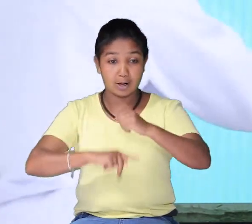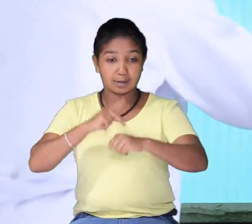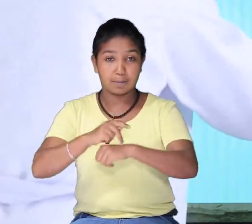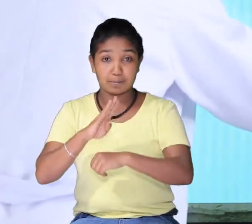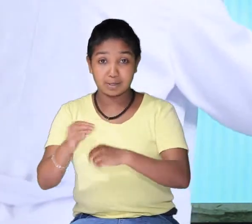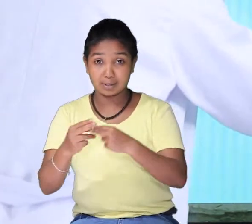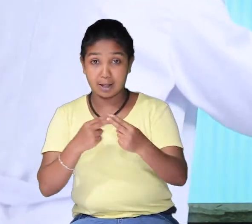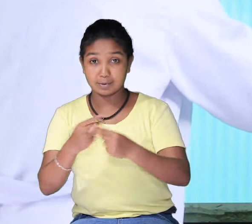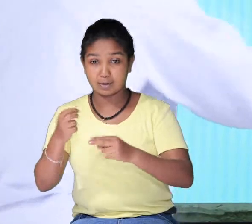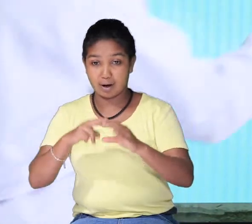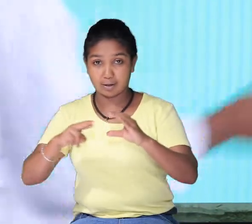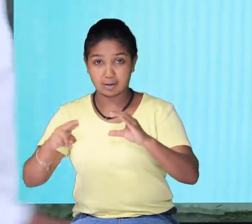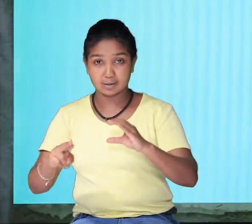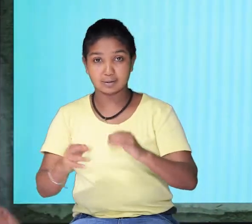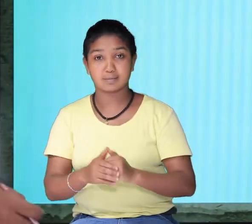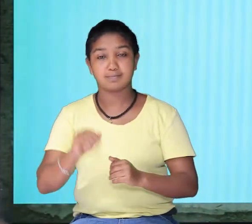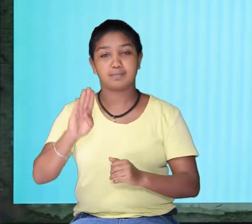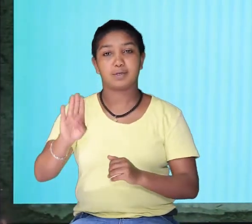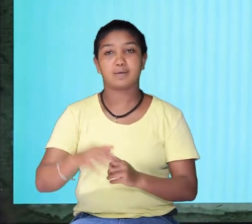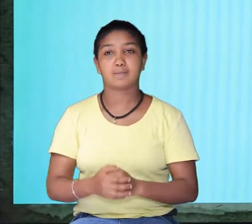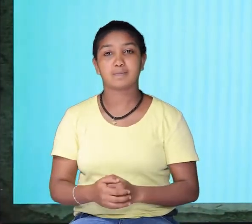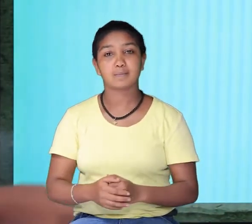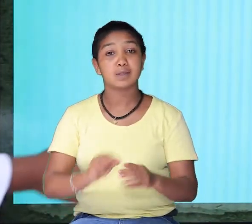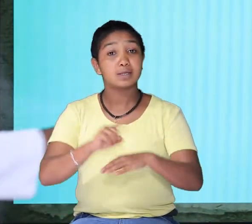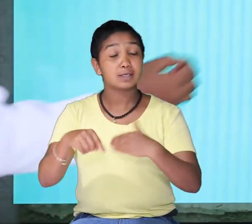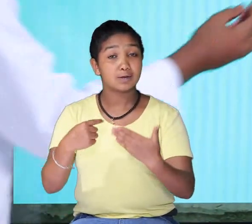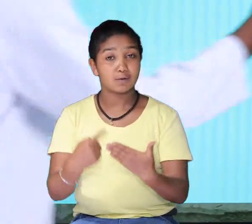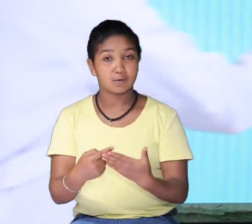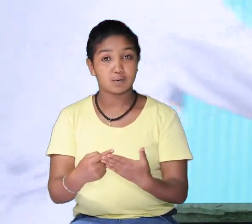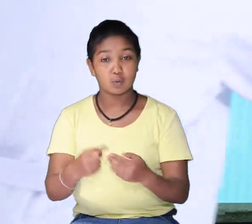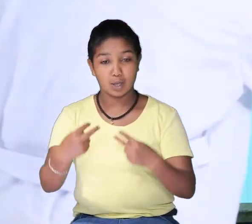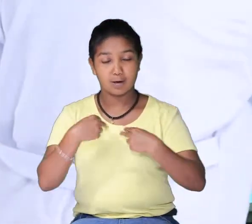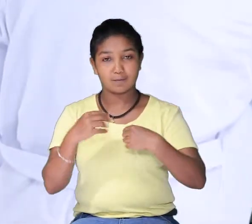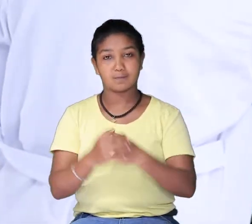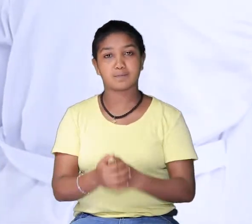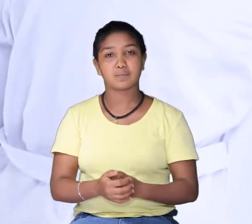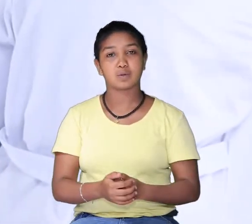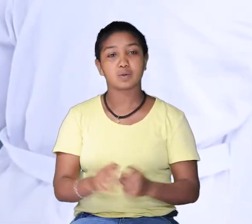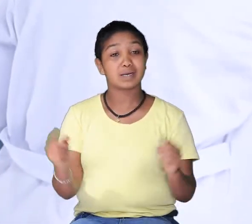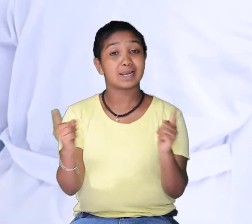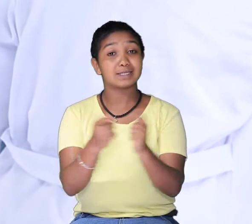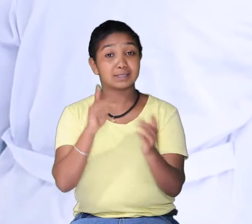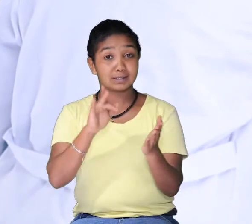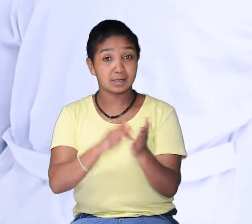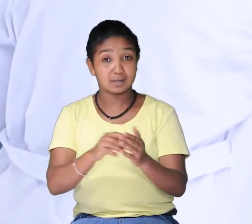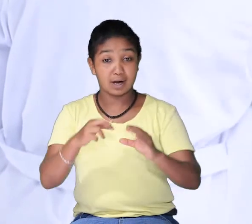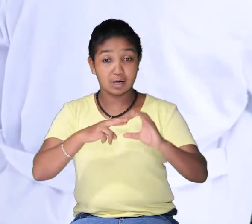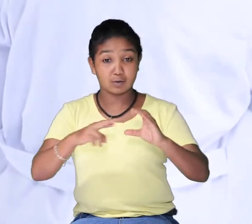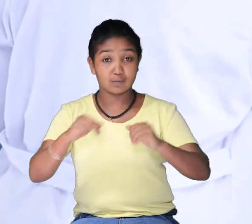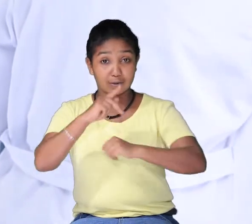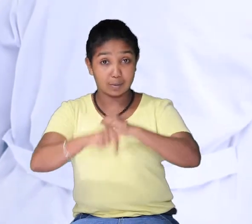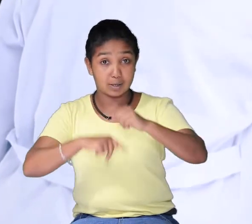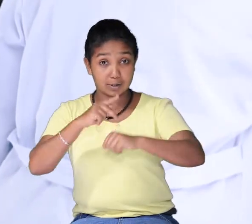B times radius B. Therefore, we have a relation that the radius of the planet